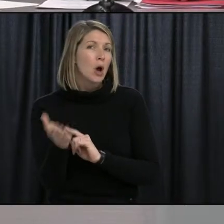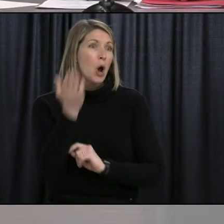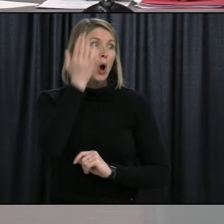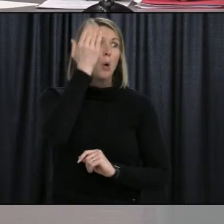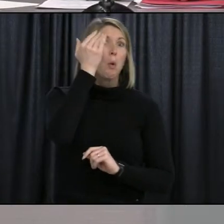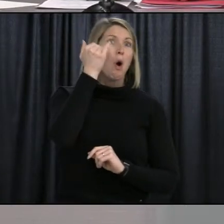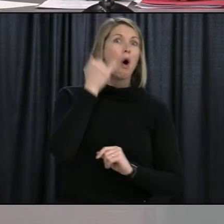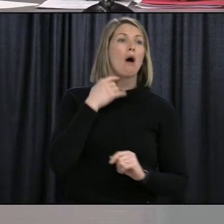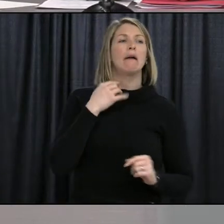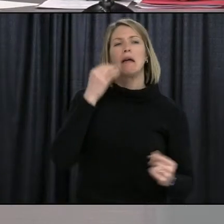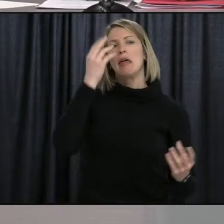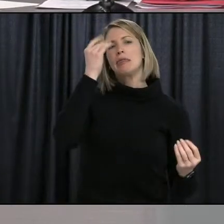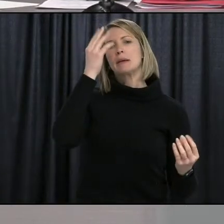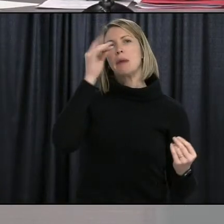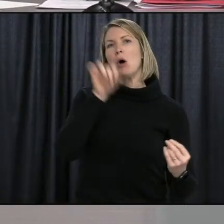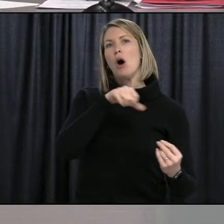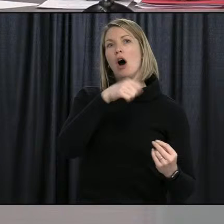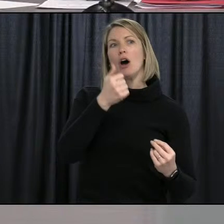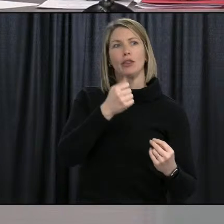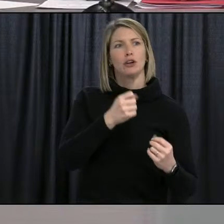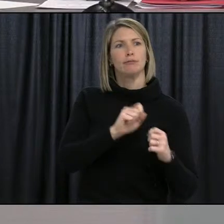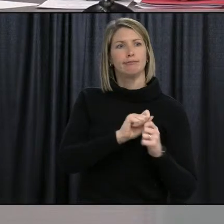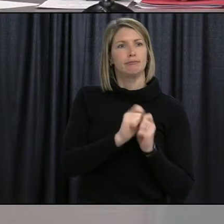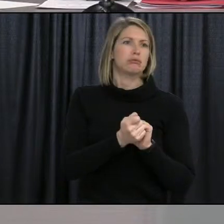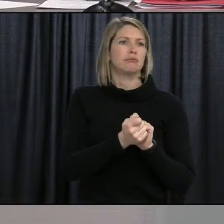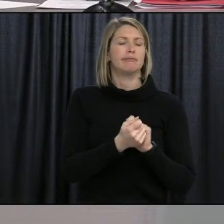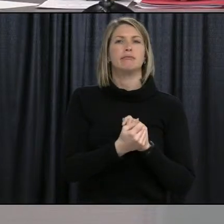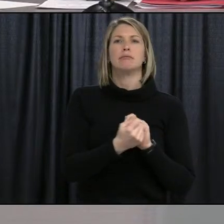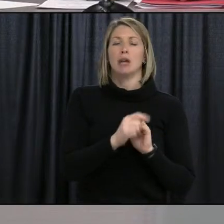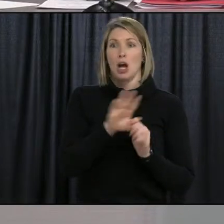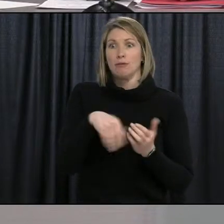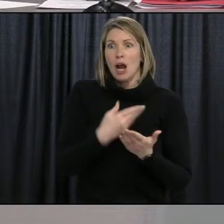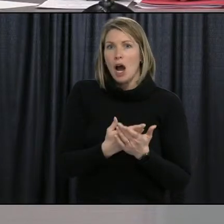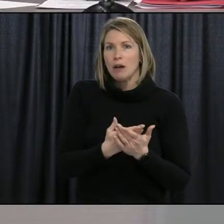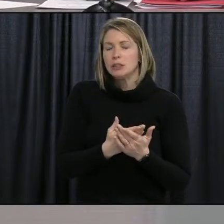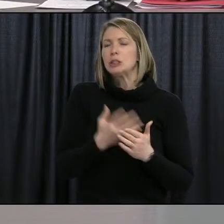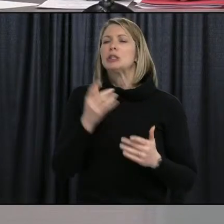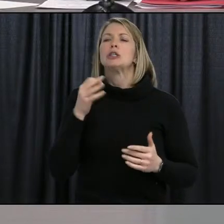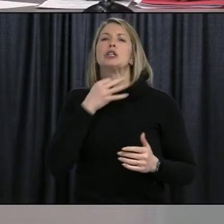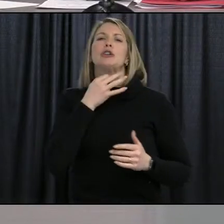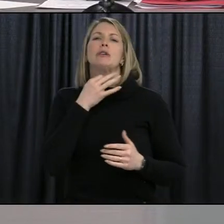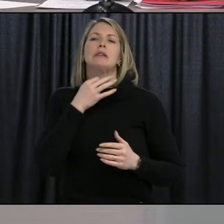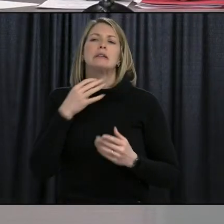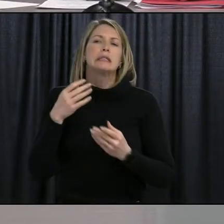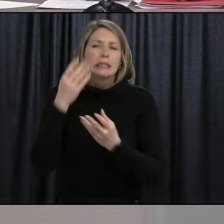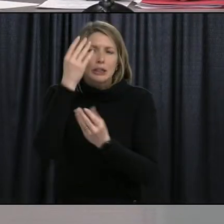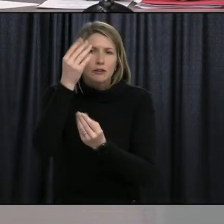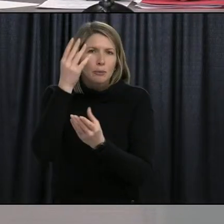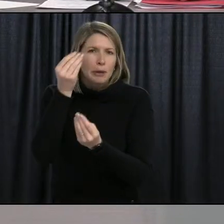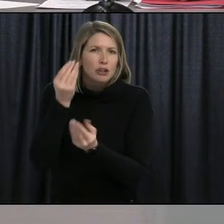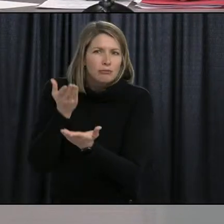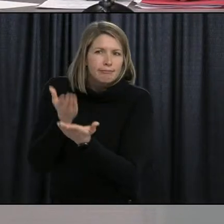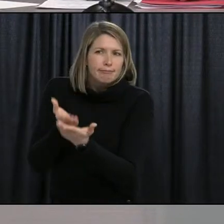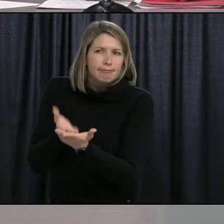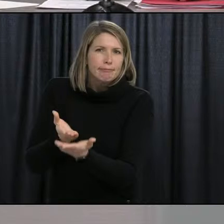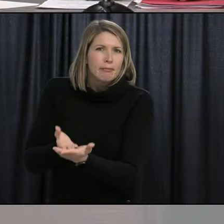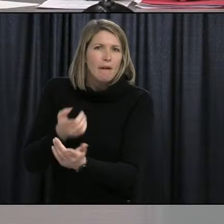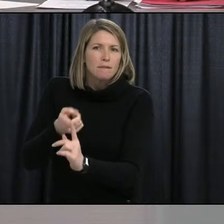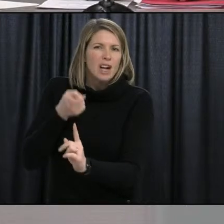to cause serious condition of COVID-19. So I was just wondering if there's been any data out of the outbreak that